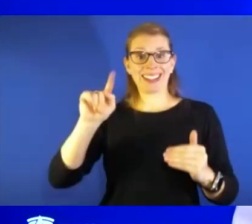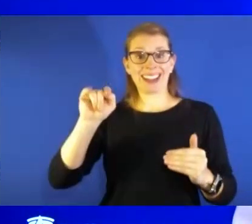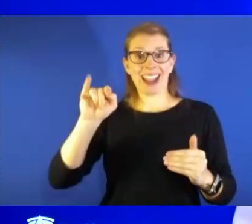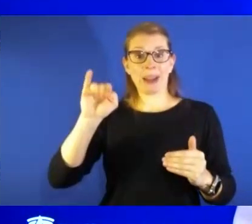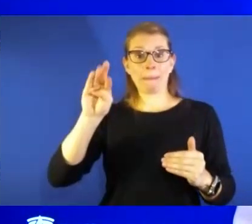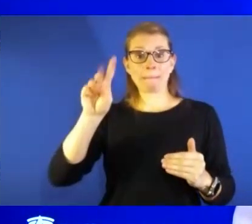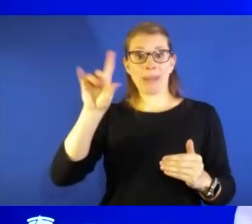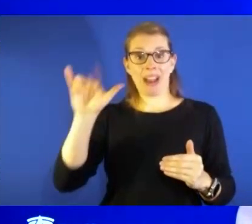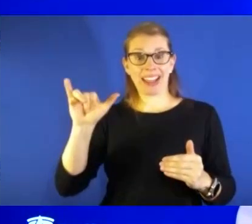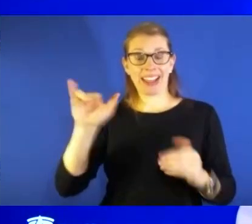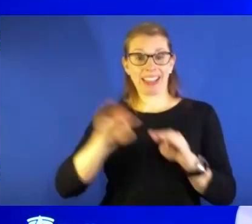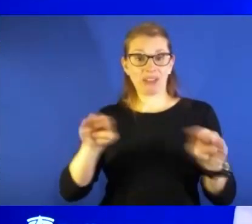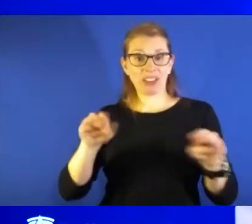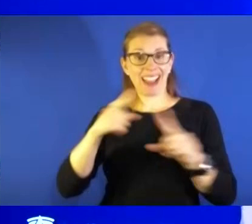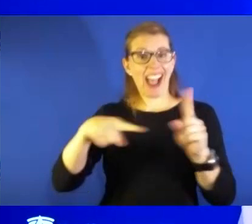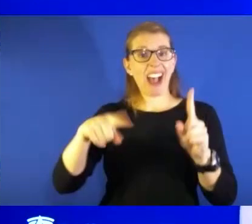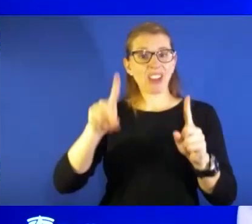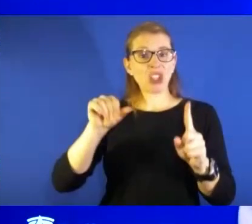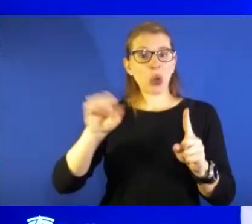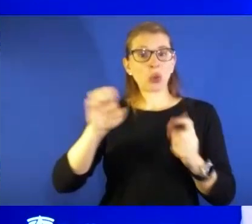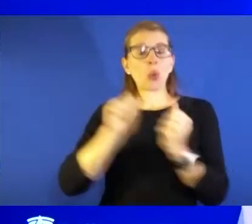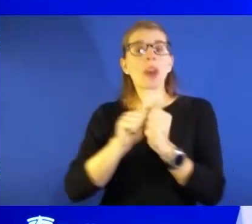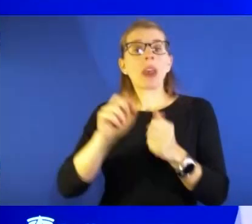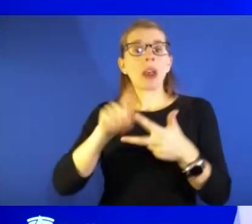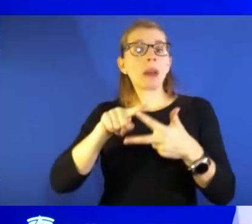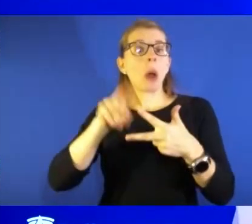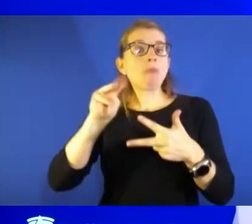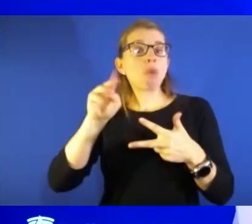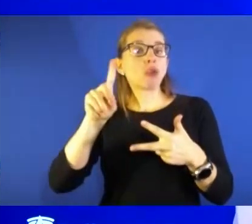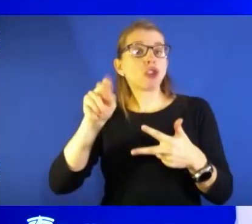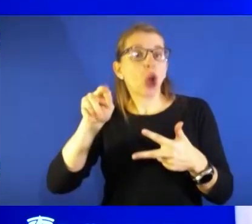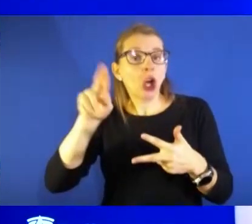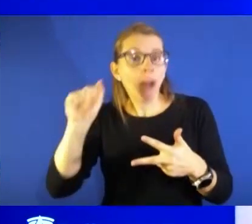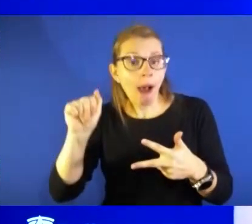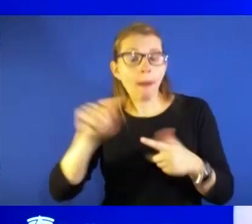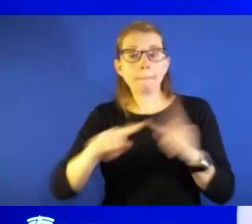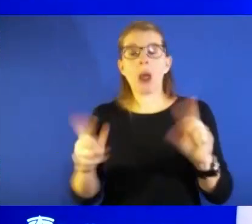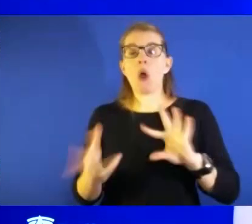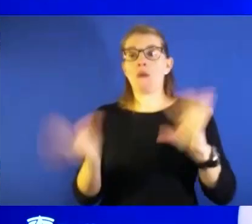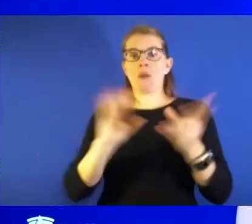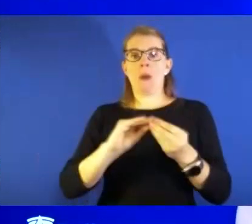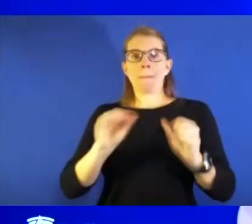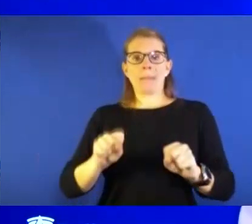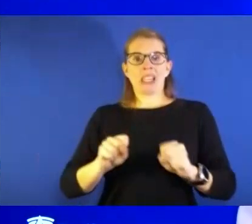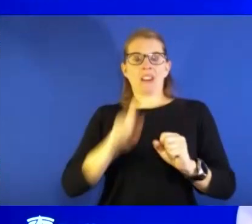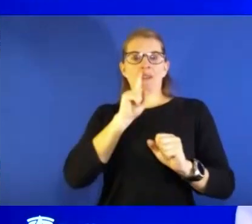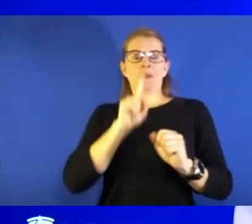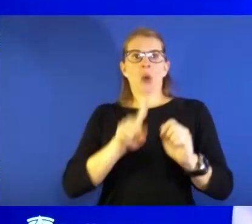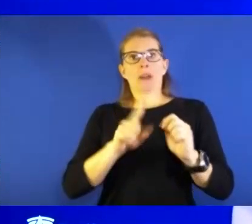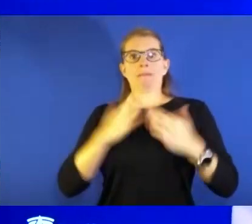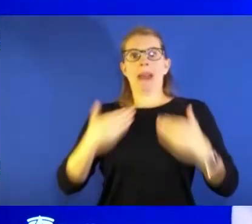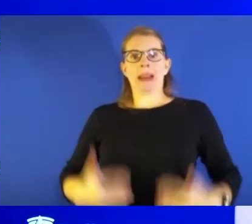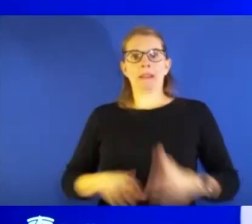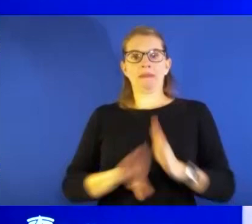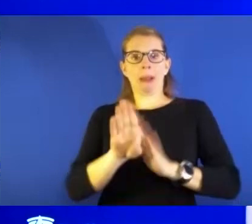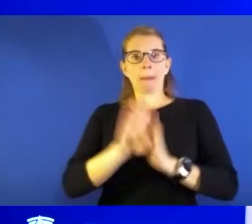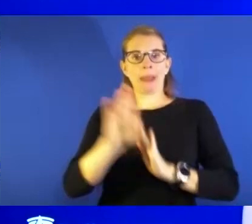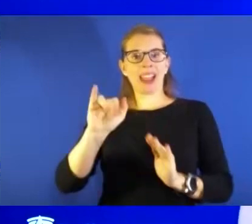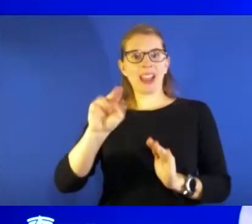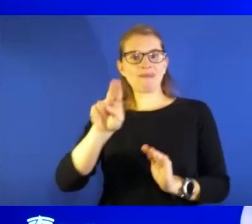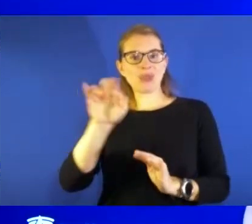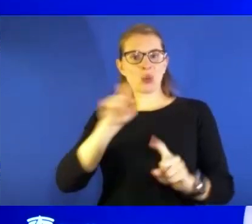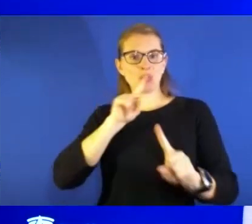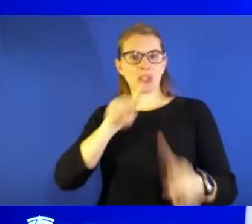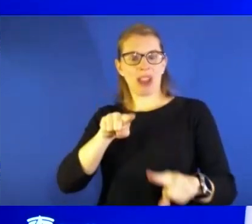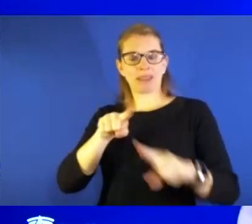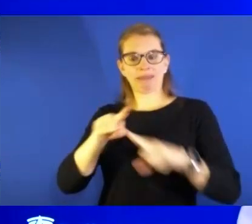dose of Moderna. But again, I think overall in the ability to develop an immune response, based on